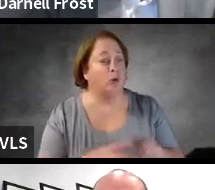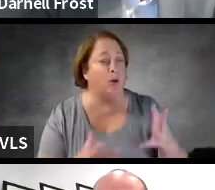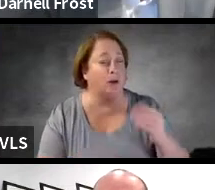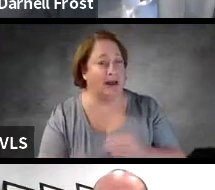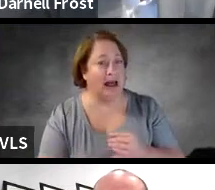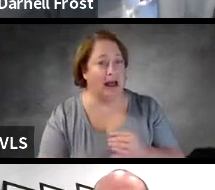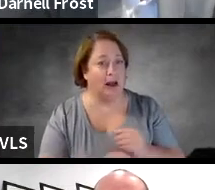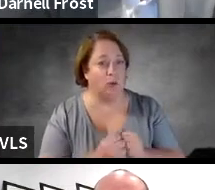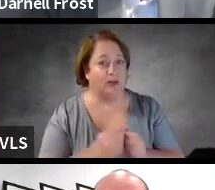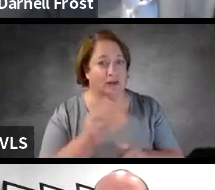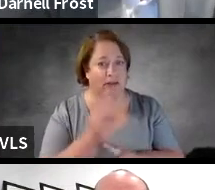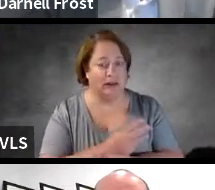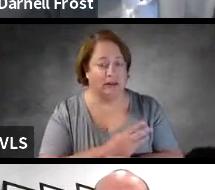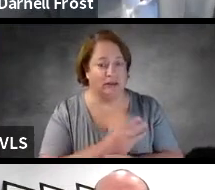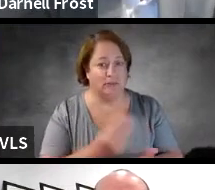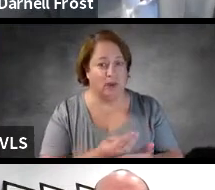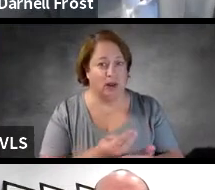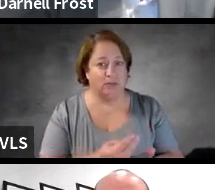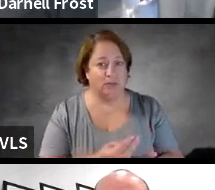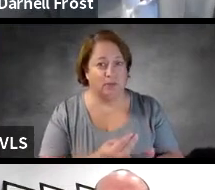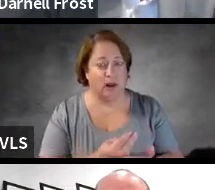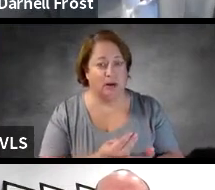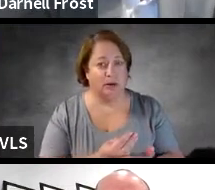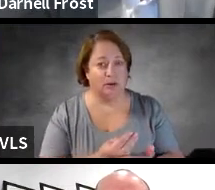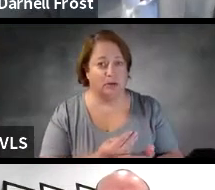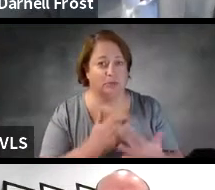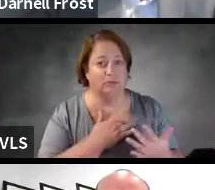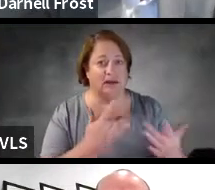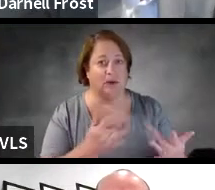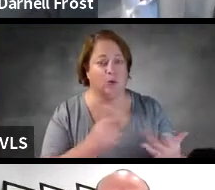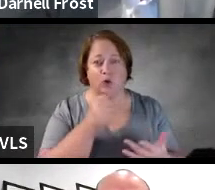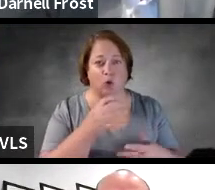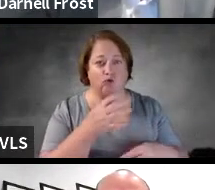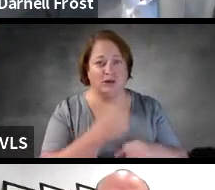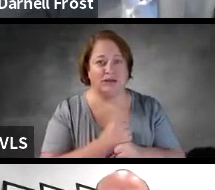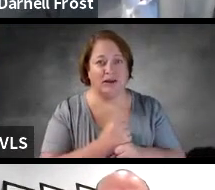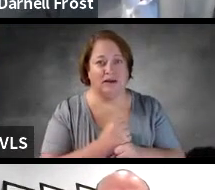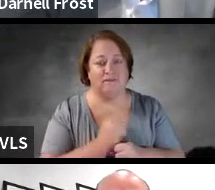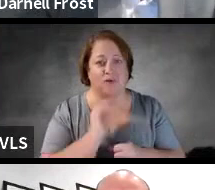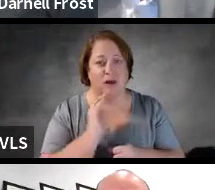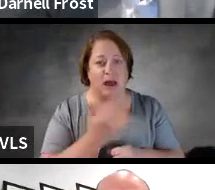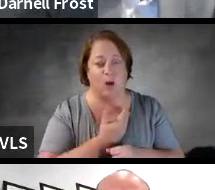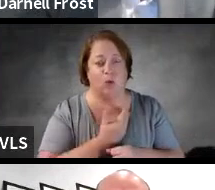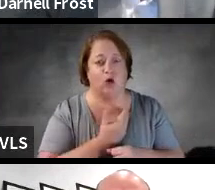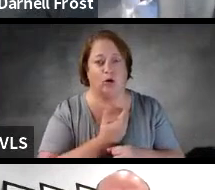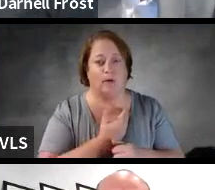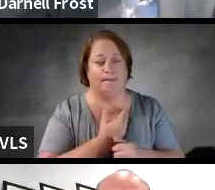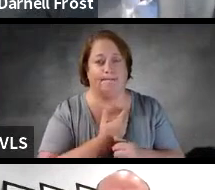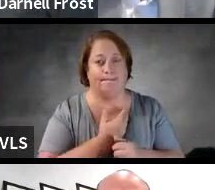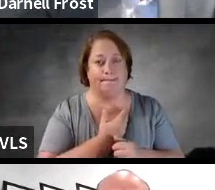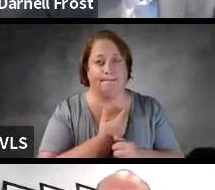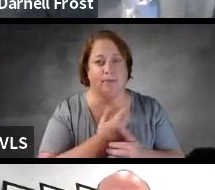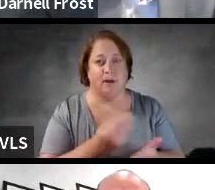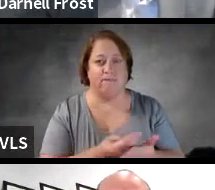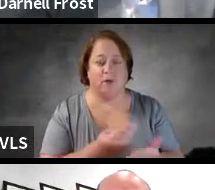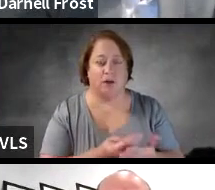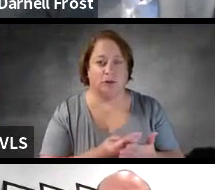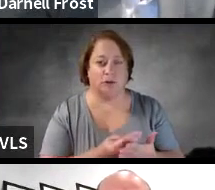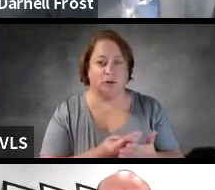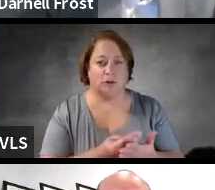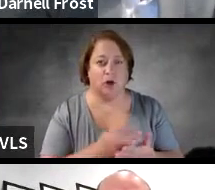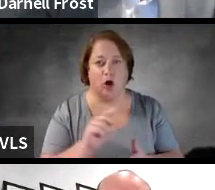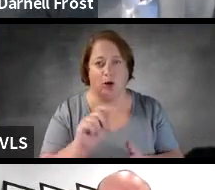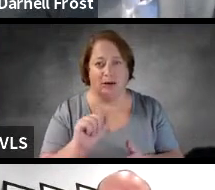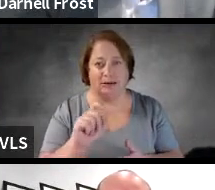with the 6 month balance, typically we don't receive any of our funds coming in, our